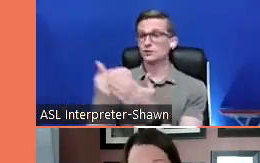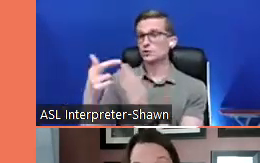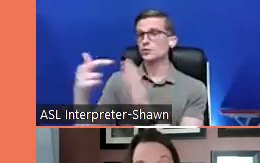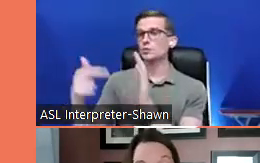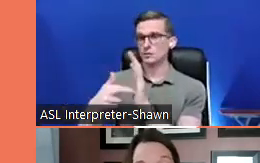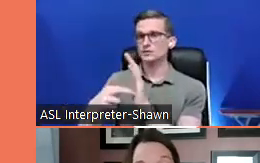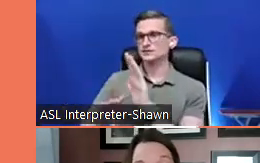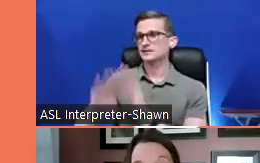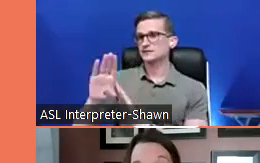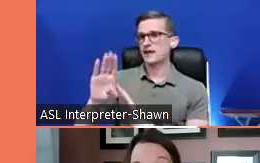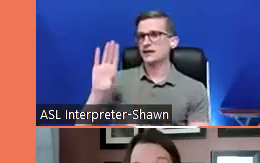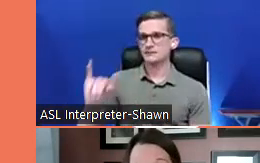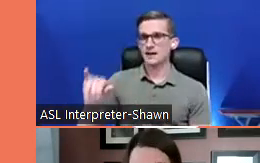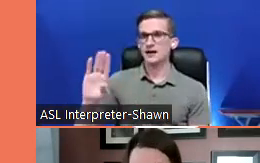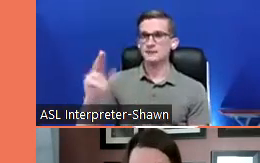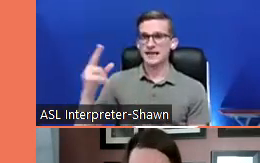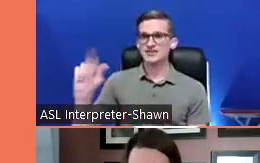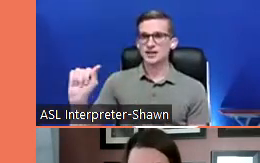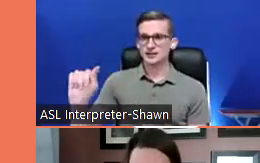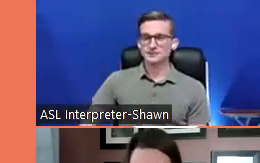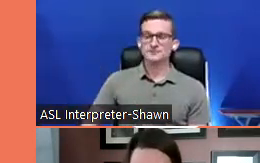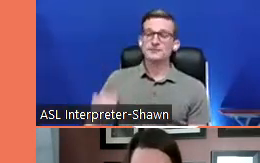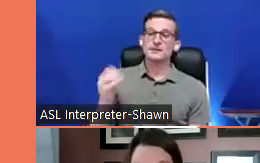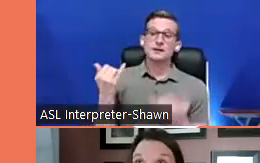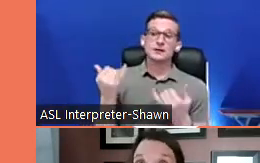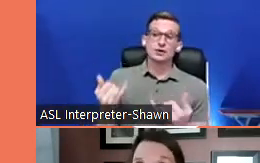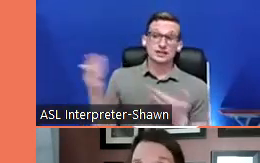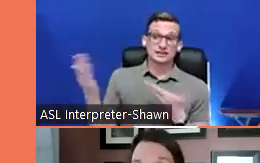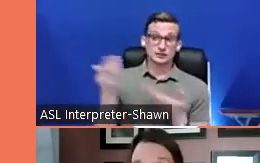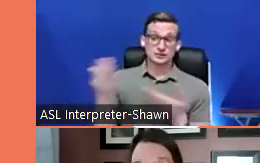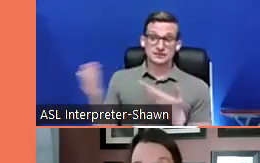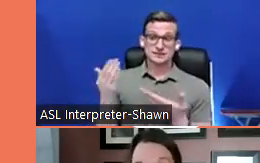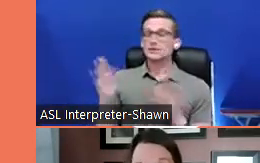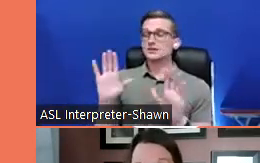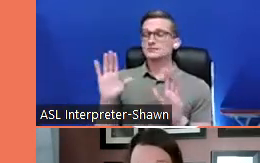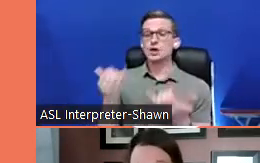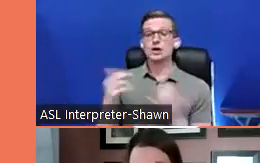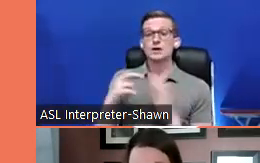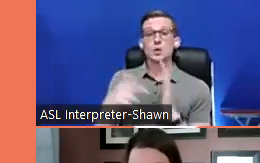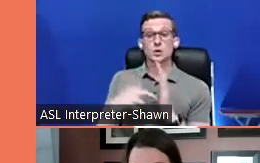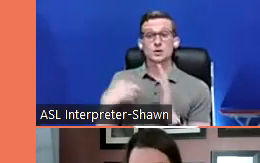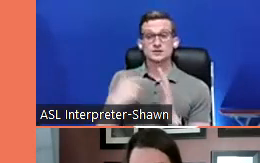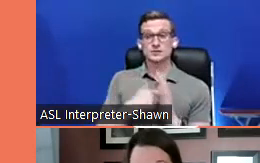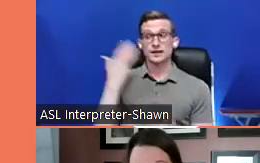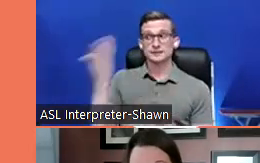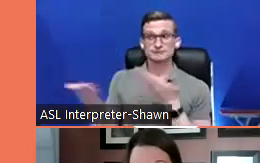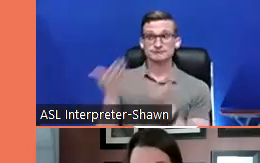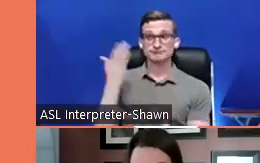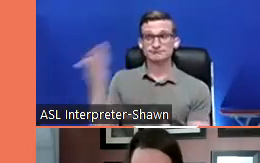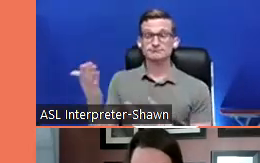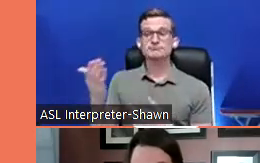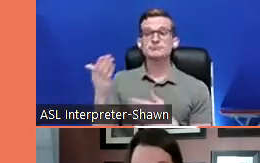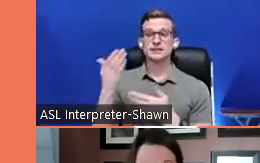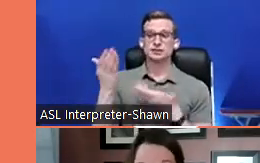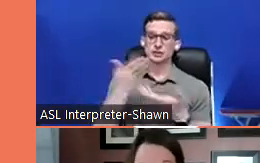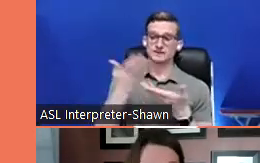Administration. The current services that we're putting, the current rules that we're putting forward and the services that are in place right now